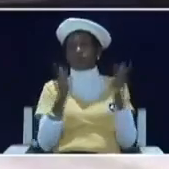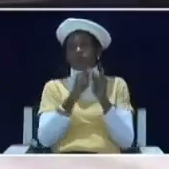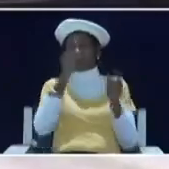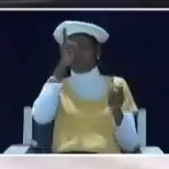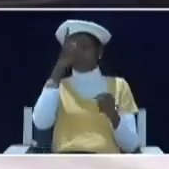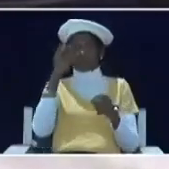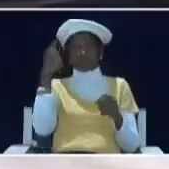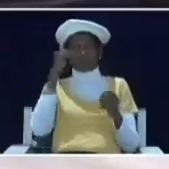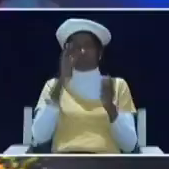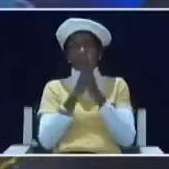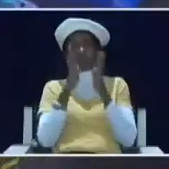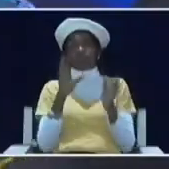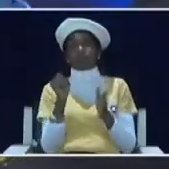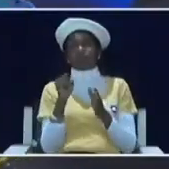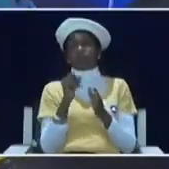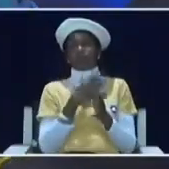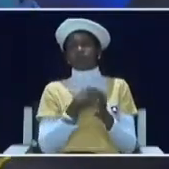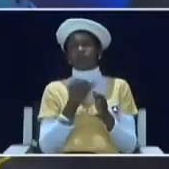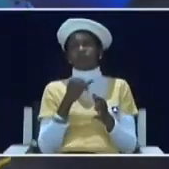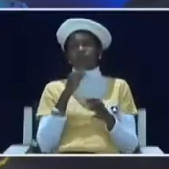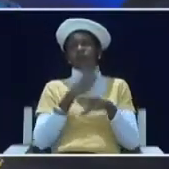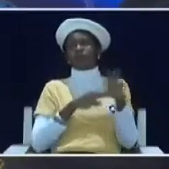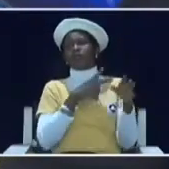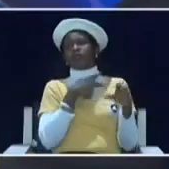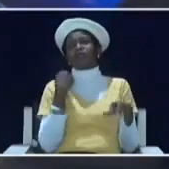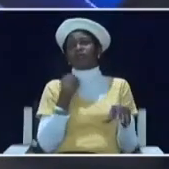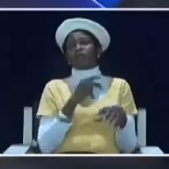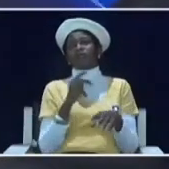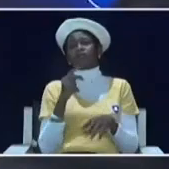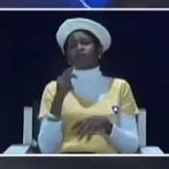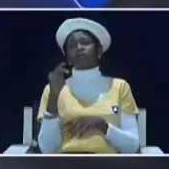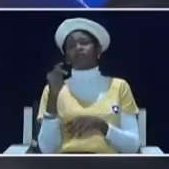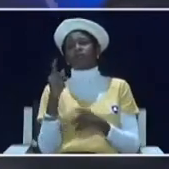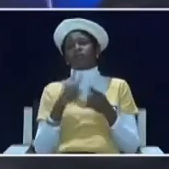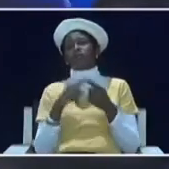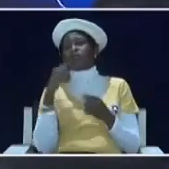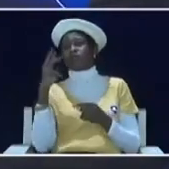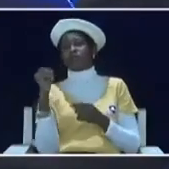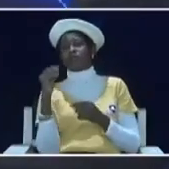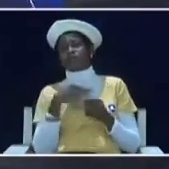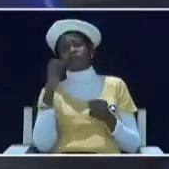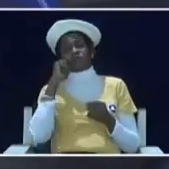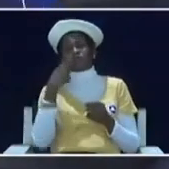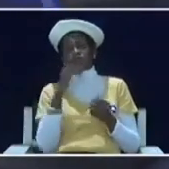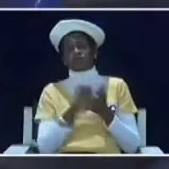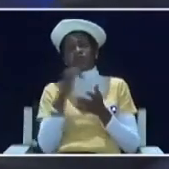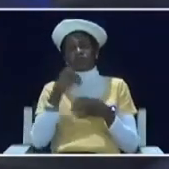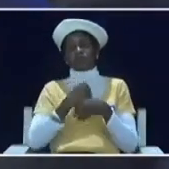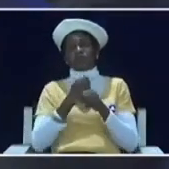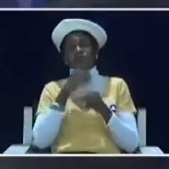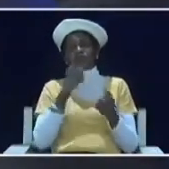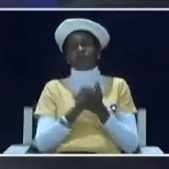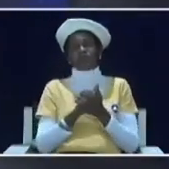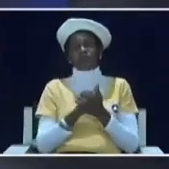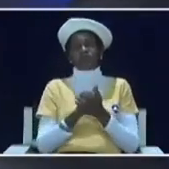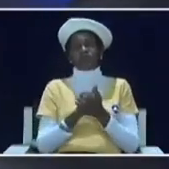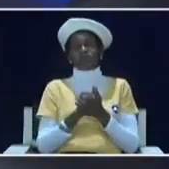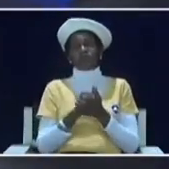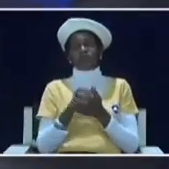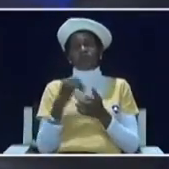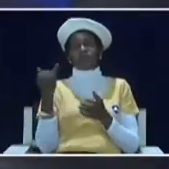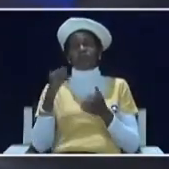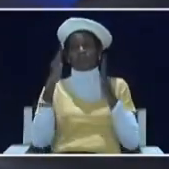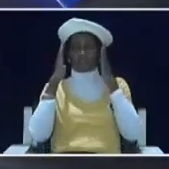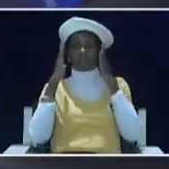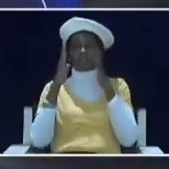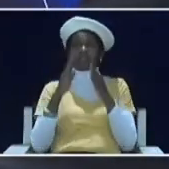for prayers. And we called my pastor, Pastor Femi Abolarin, to tell him, and he said we should make sure we